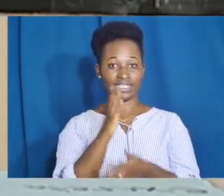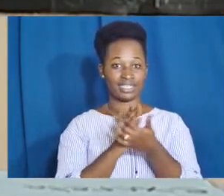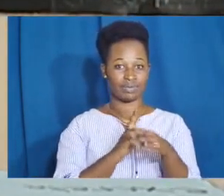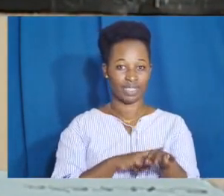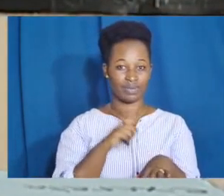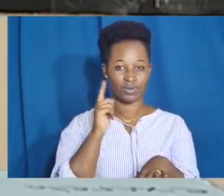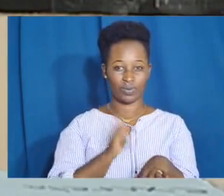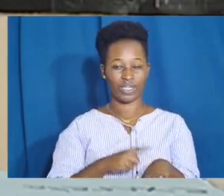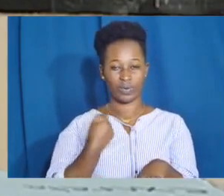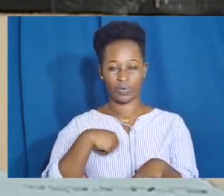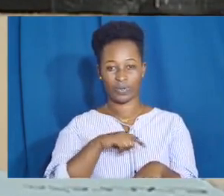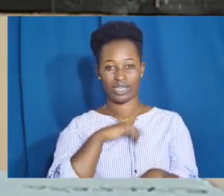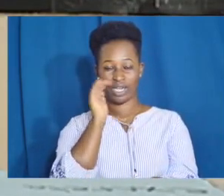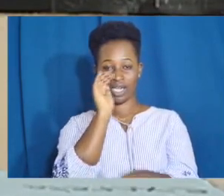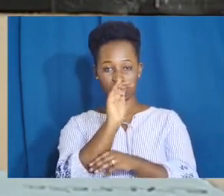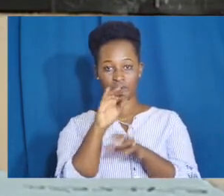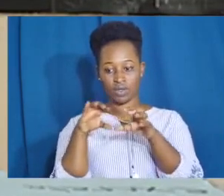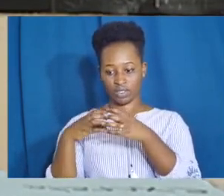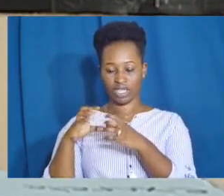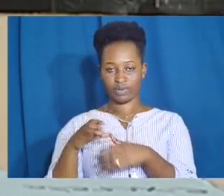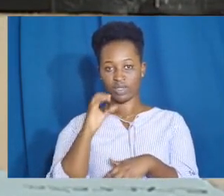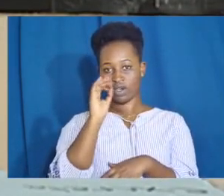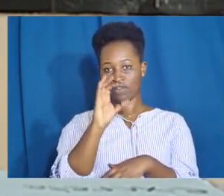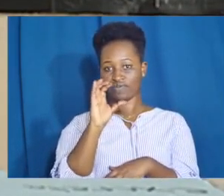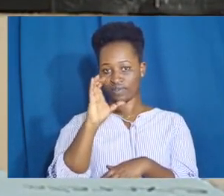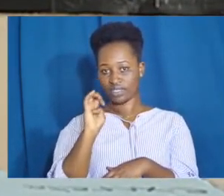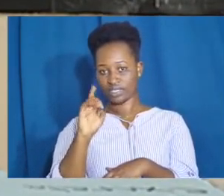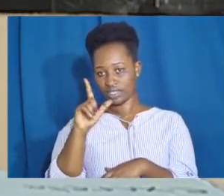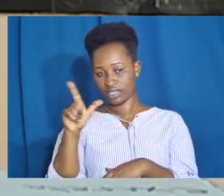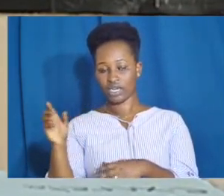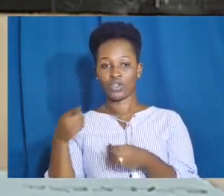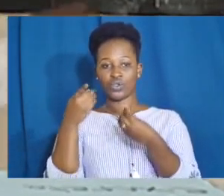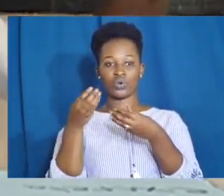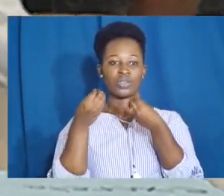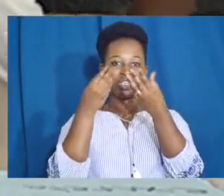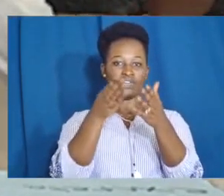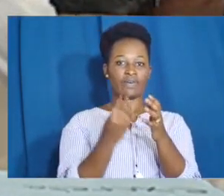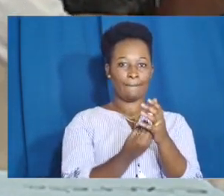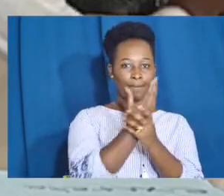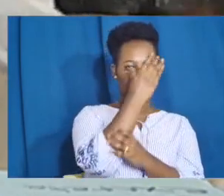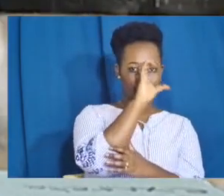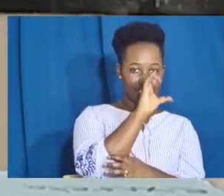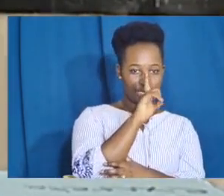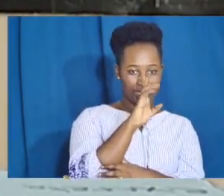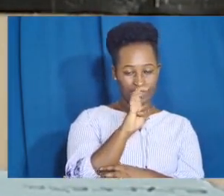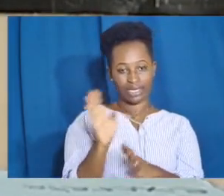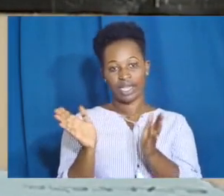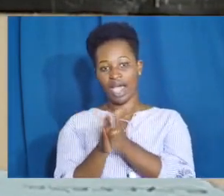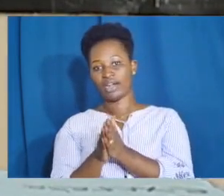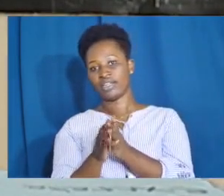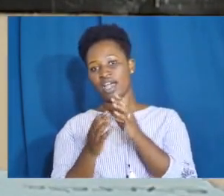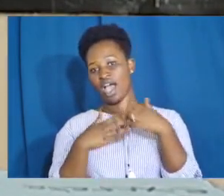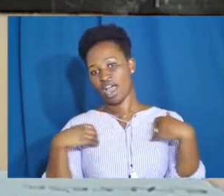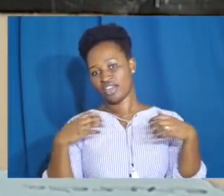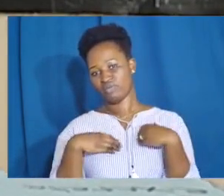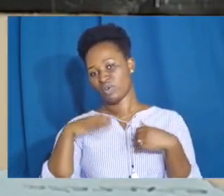Sometimes when we ask you types of cells, you give plant cell and animal cell. So these